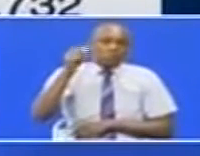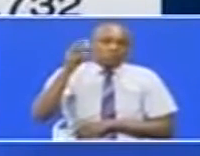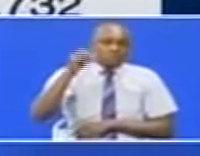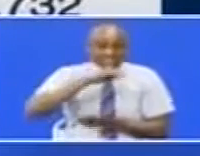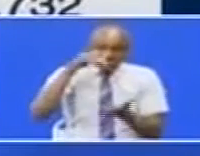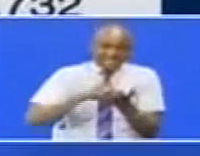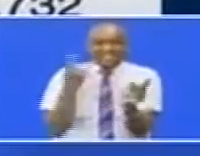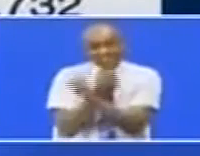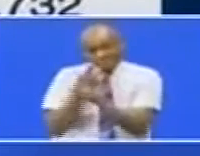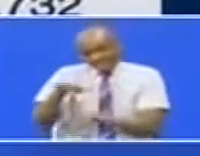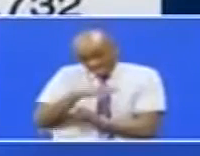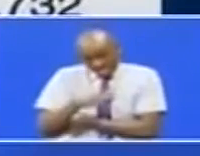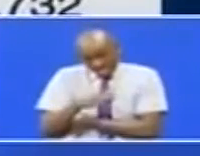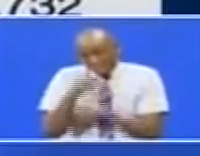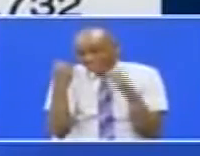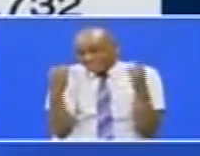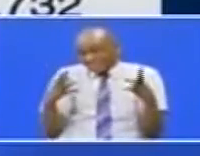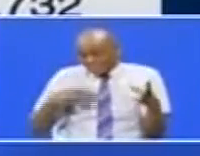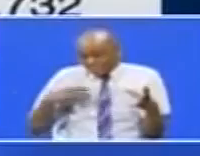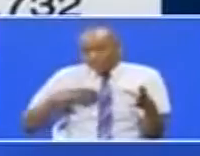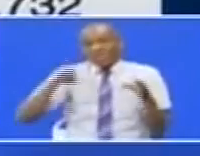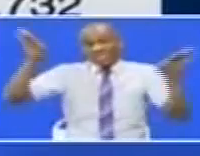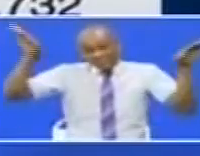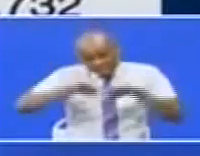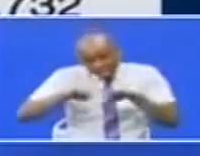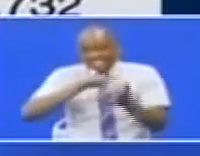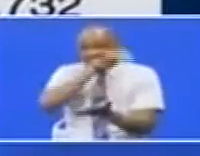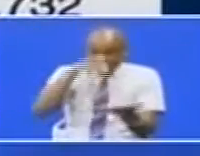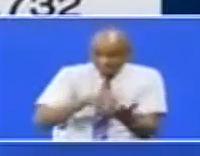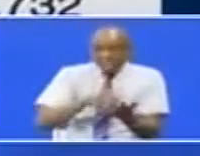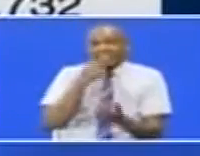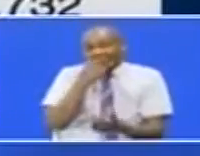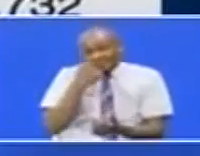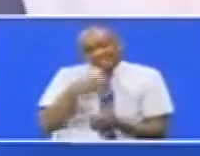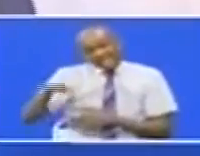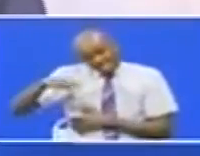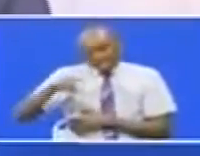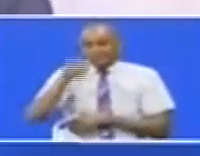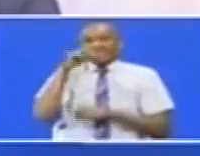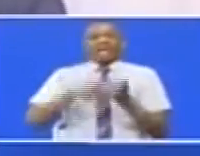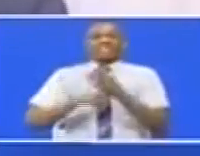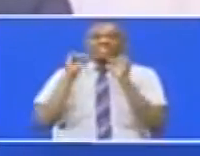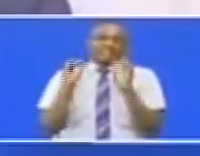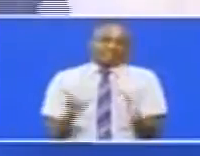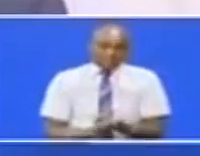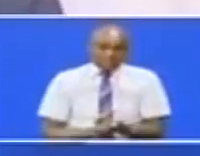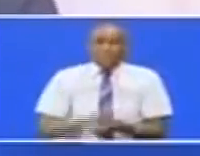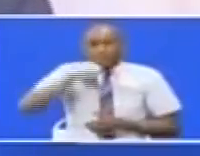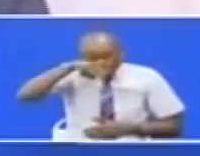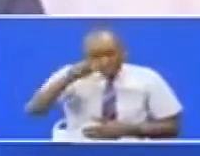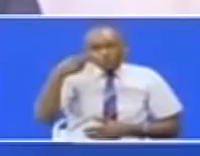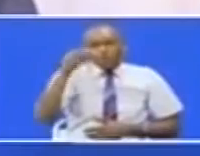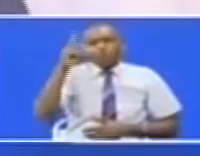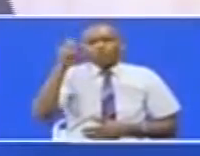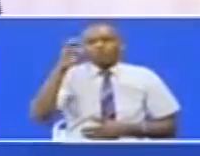offices across the country, most of them from the Rift Valley, Central and Nyanza regions. Sasa enda huduma center